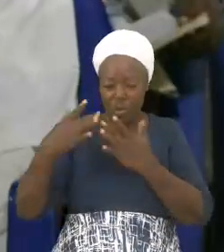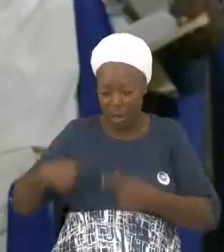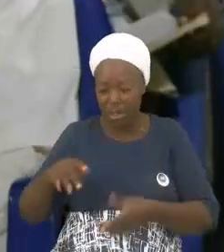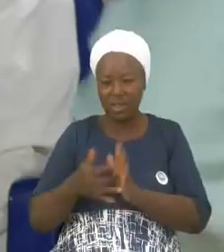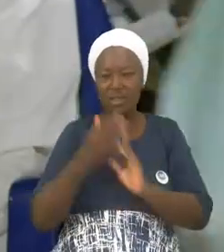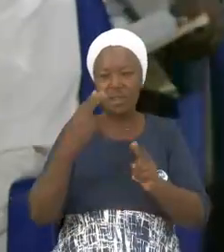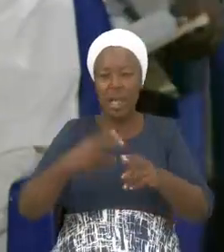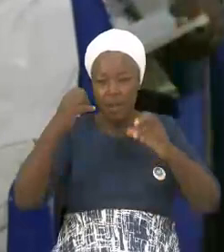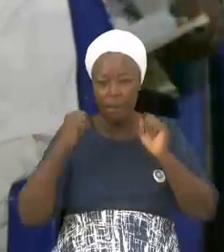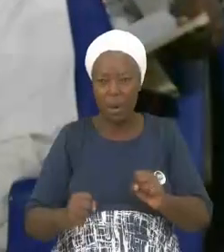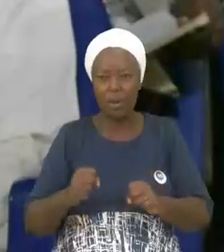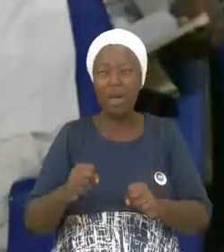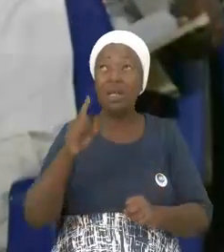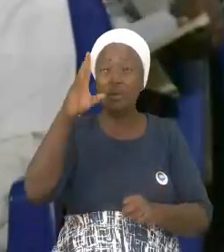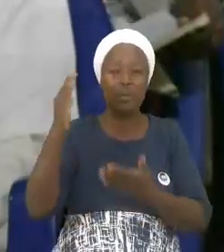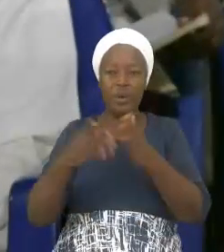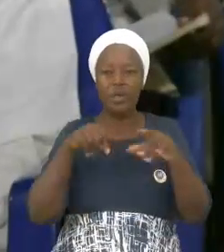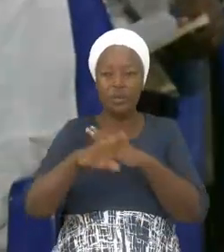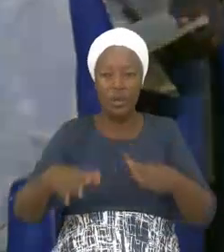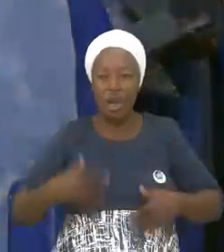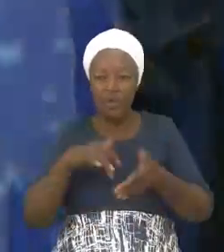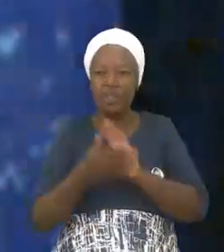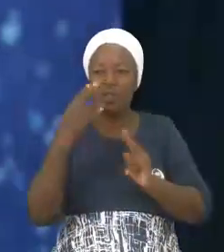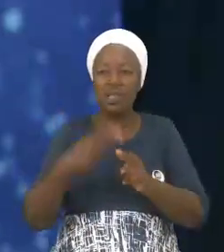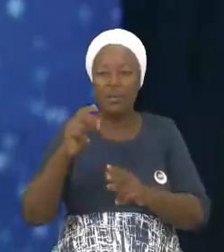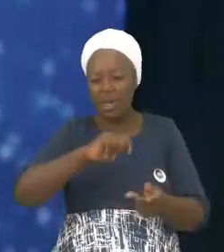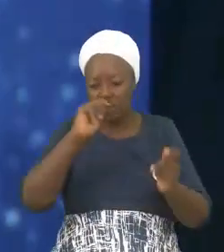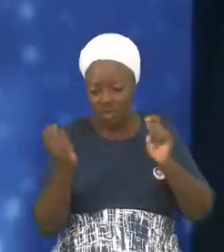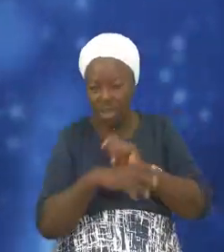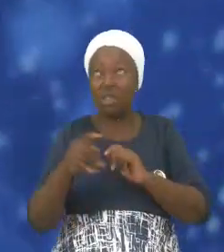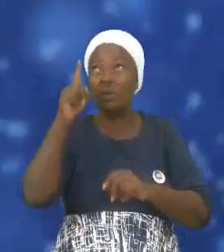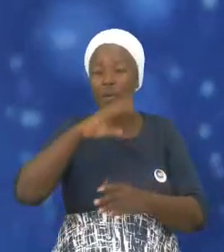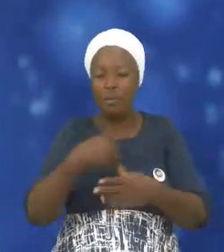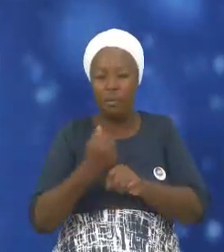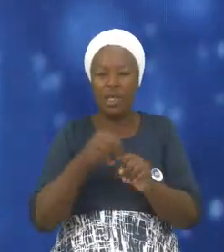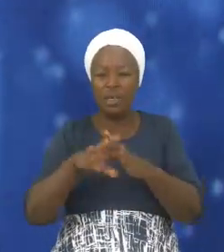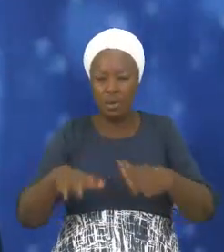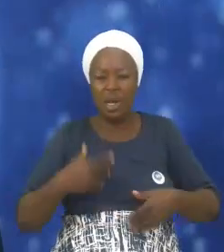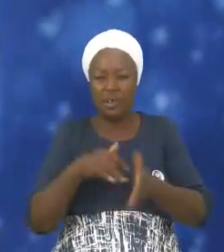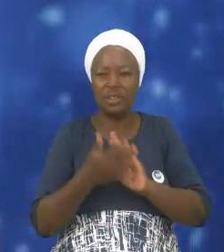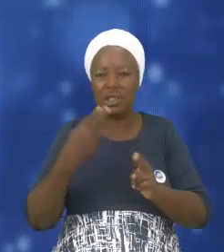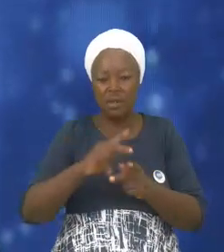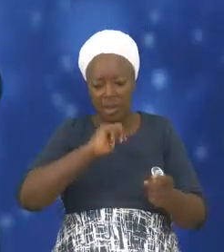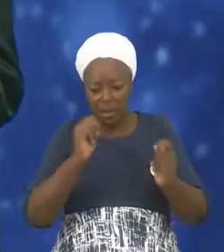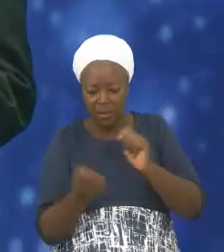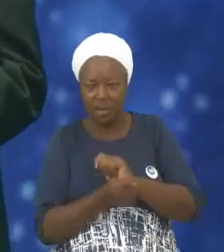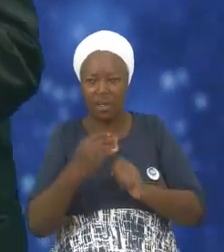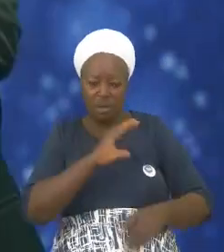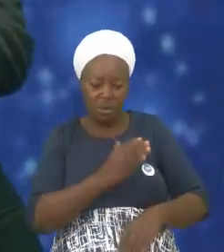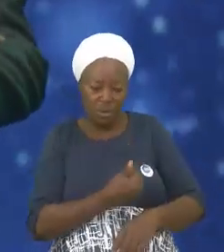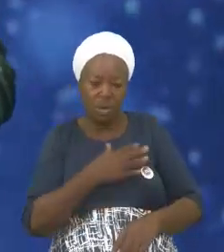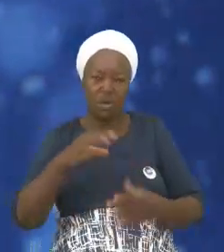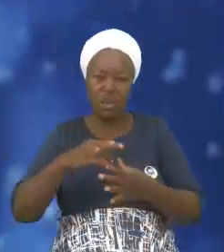he'll bring to your life. A change he'll make in your life. Transformation in your soul, in your spirit, in